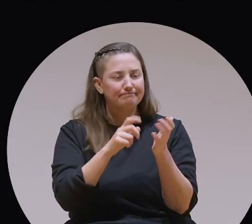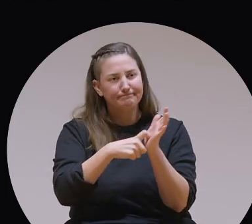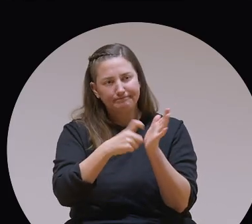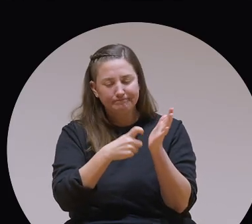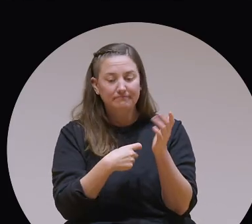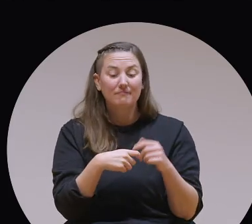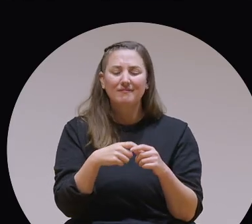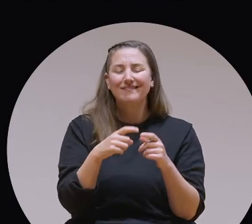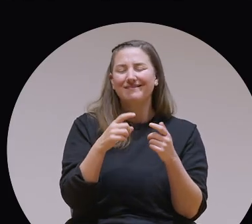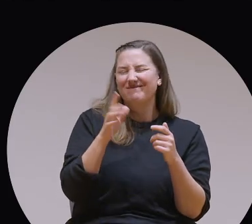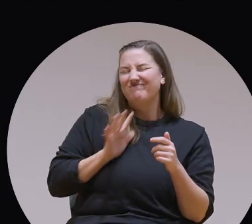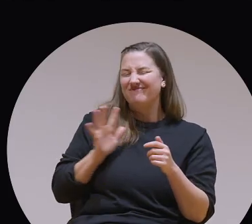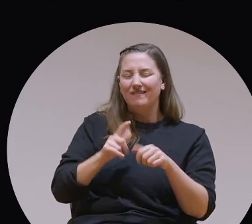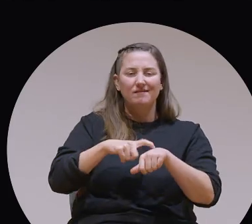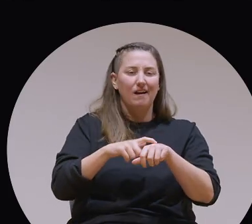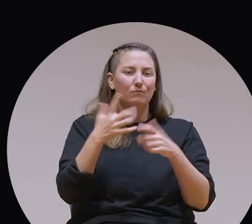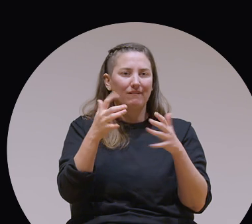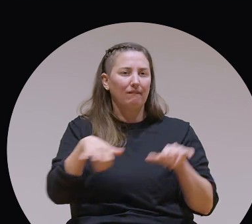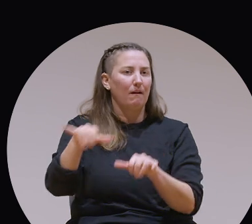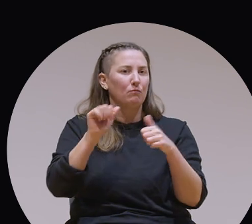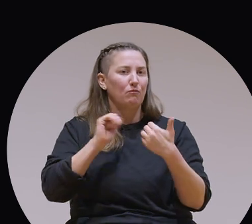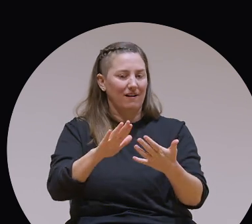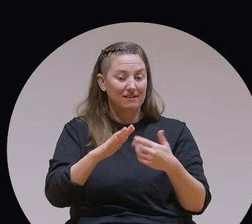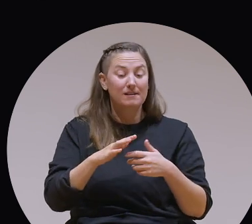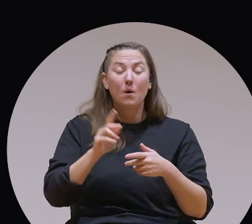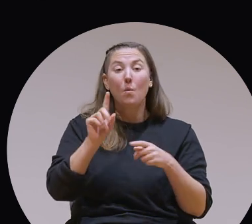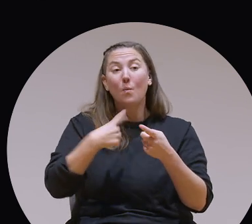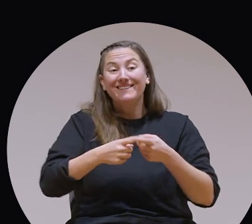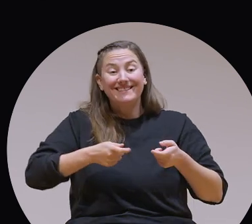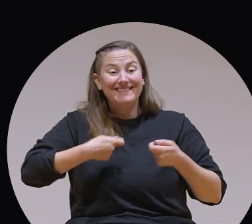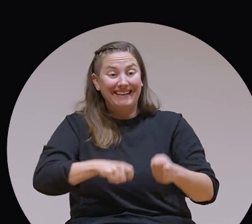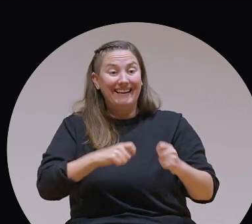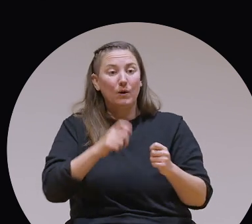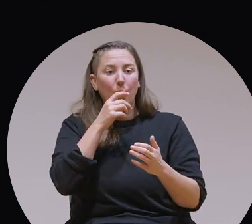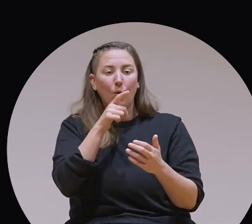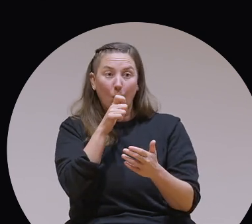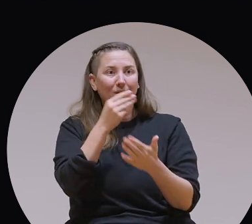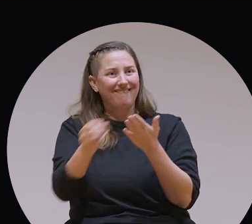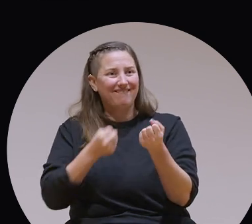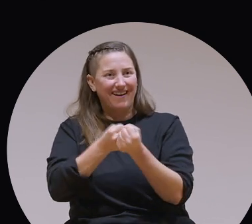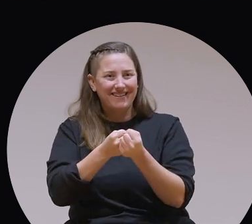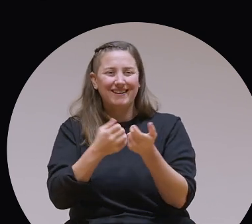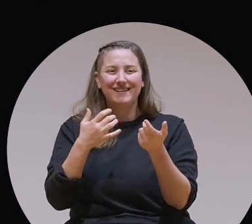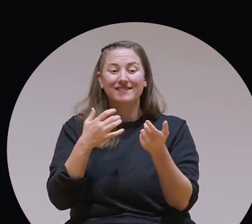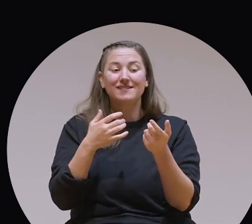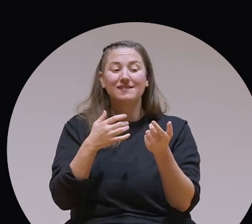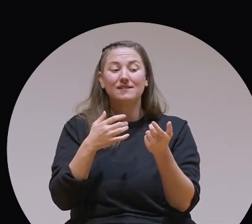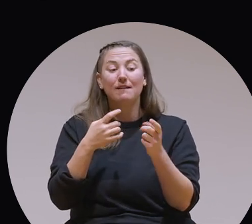And as was very common at the time, the digs were financed in